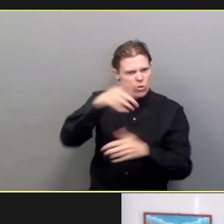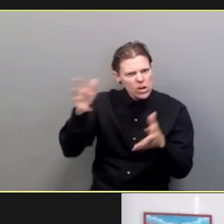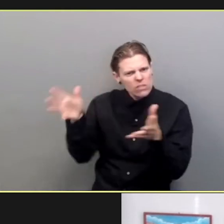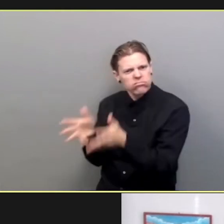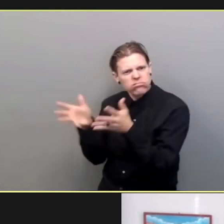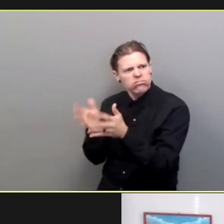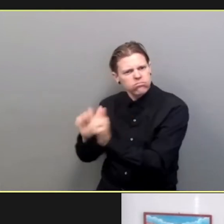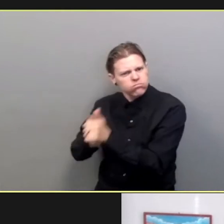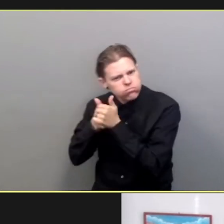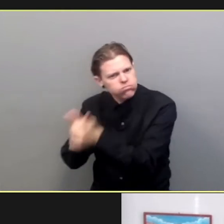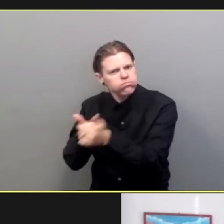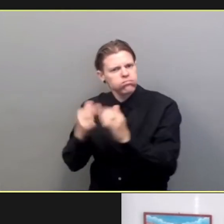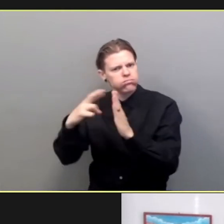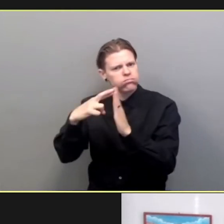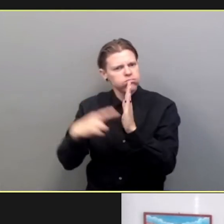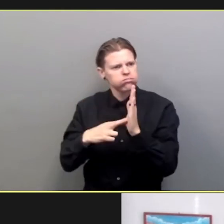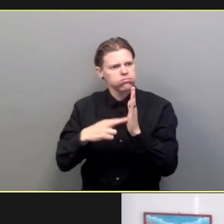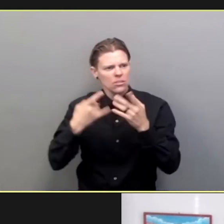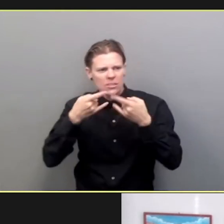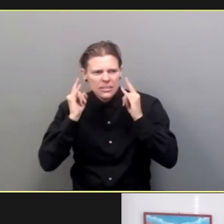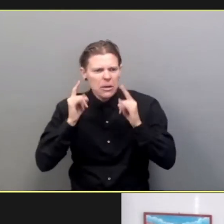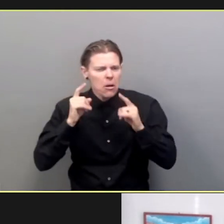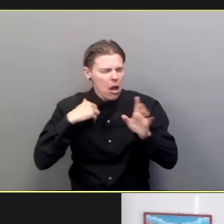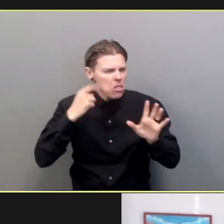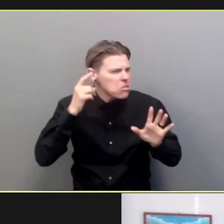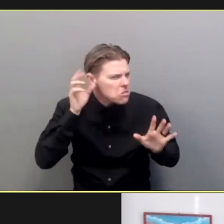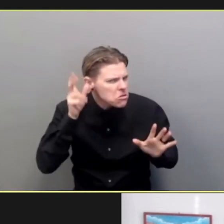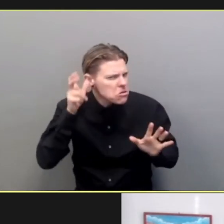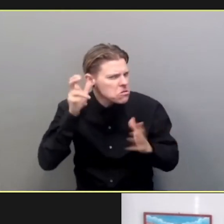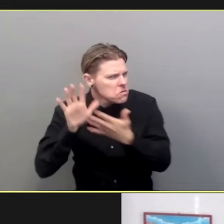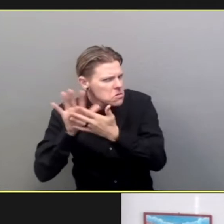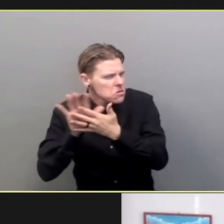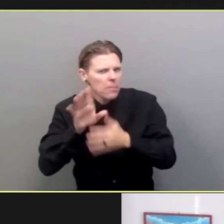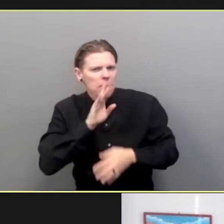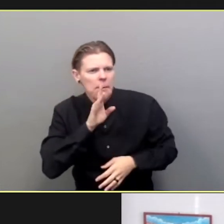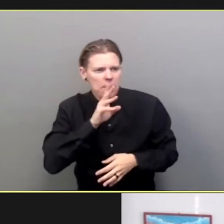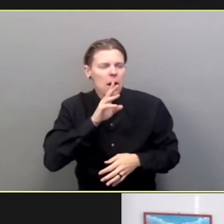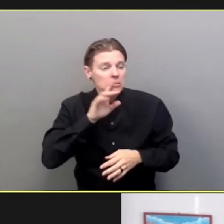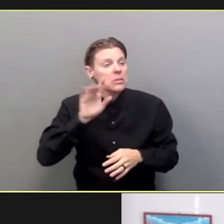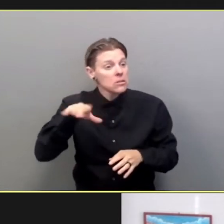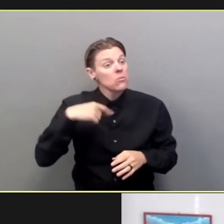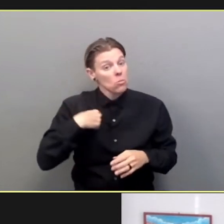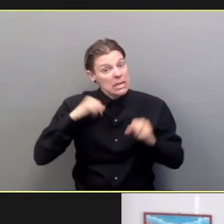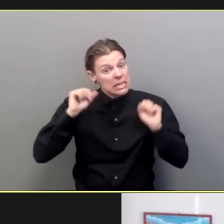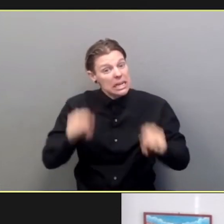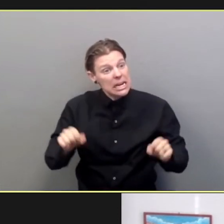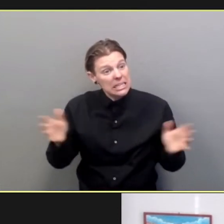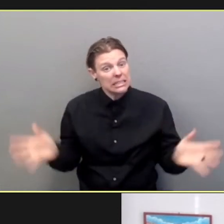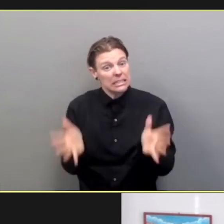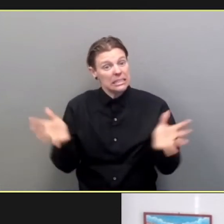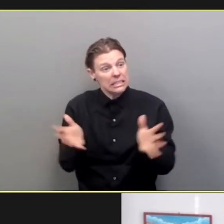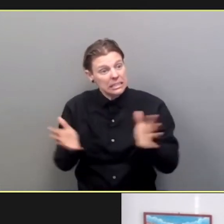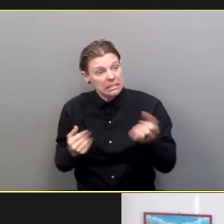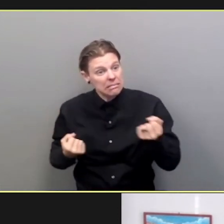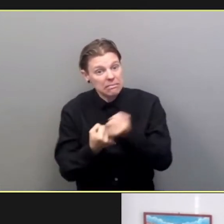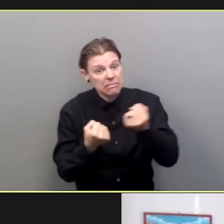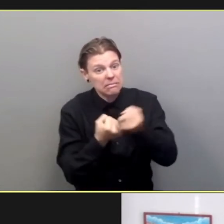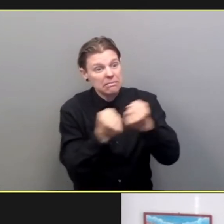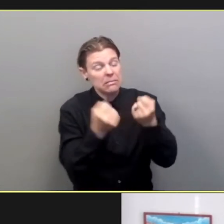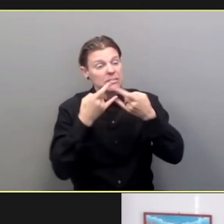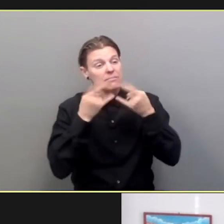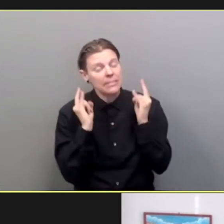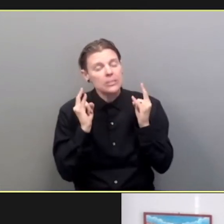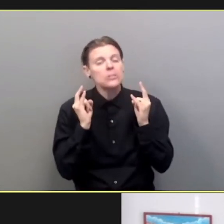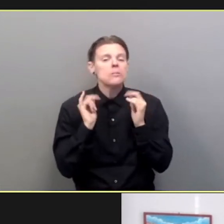of your question. And it was, is the state doing enough to enforce mask orders? I think there are two additional questions. One,